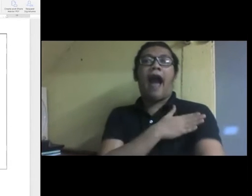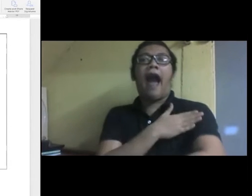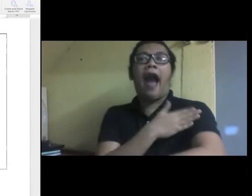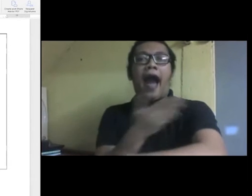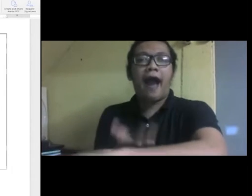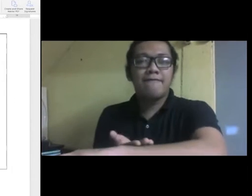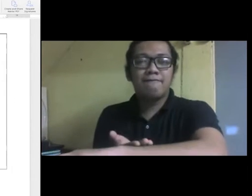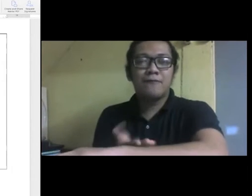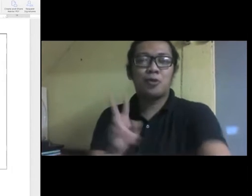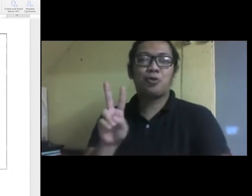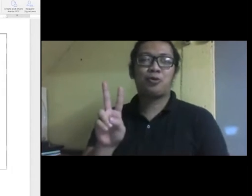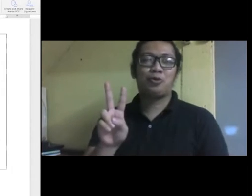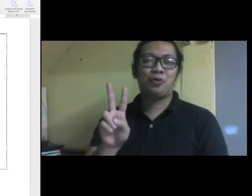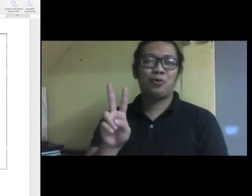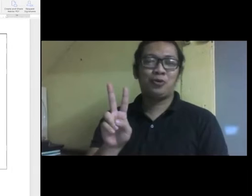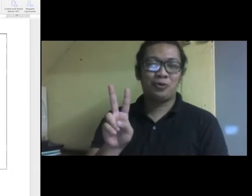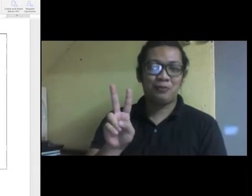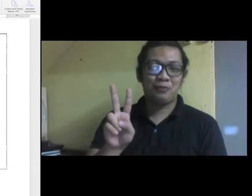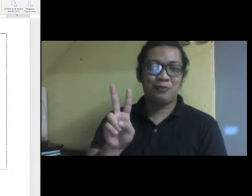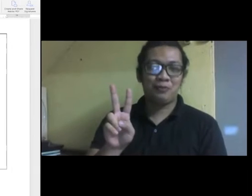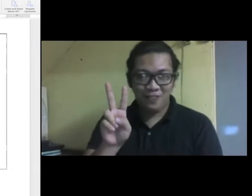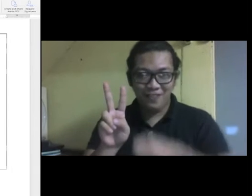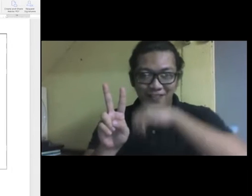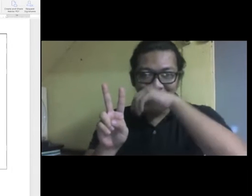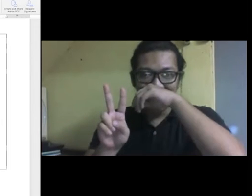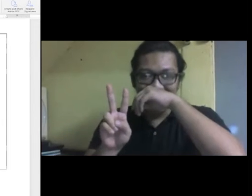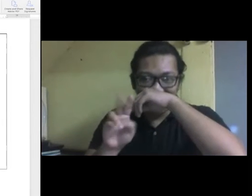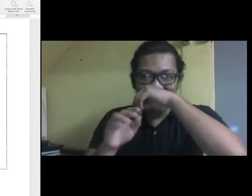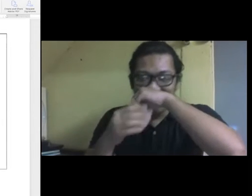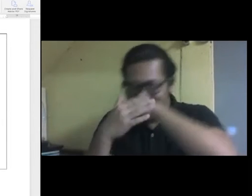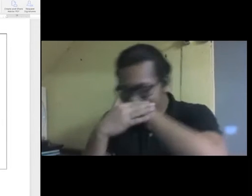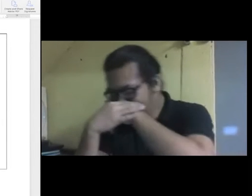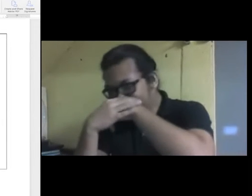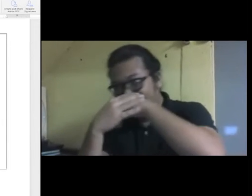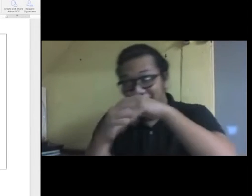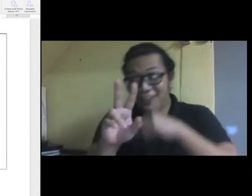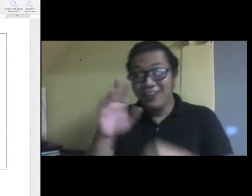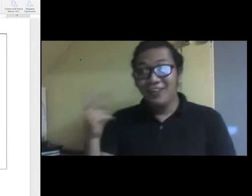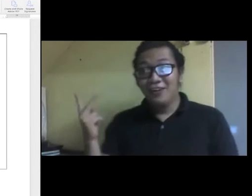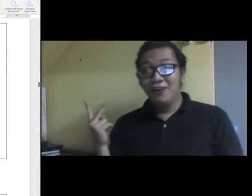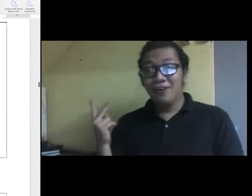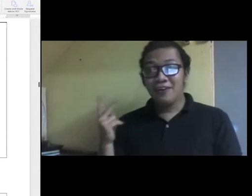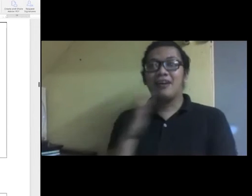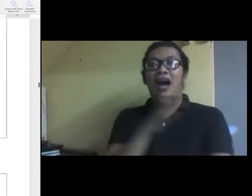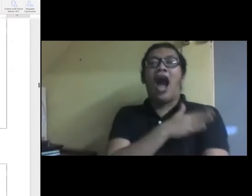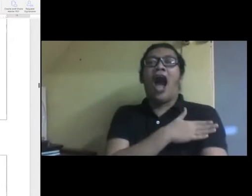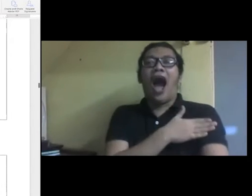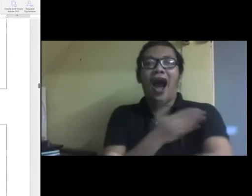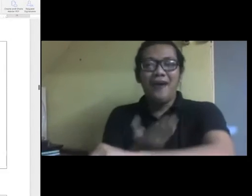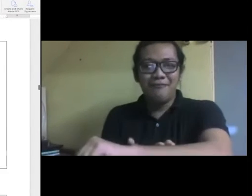with NMS 2. So there are the Okay. two options. Okay, that's fine.